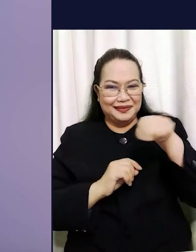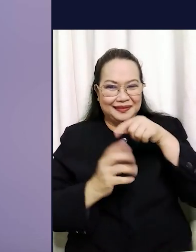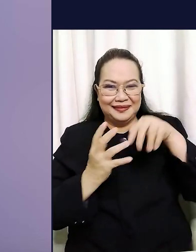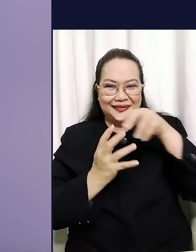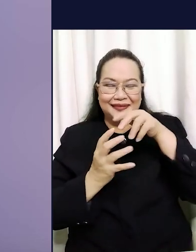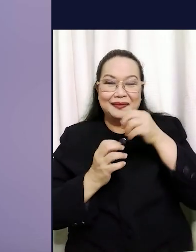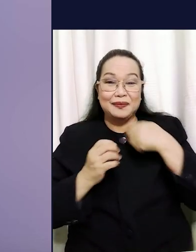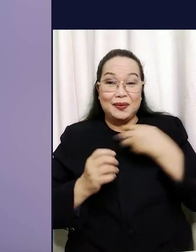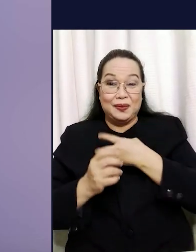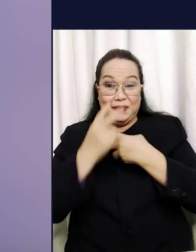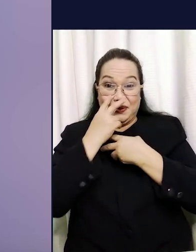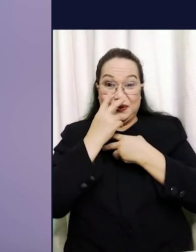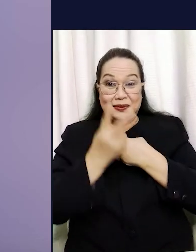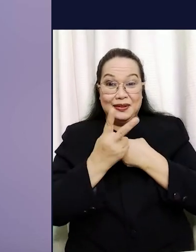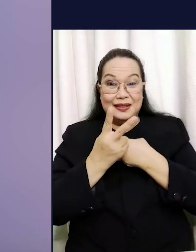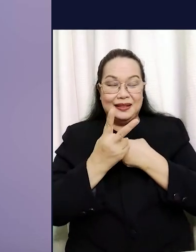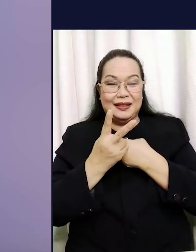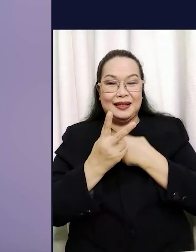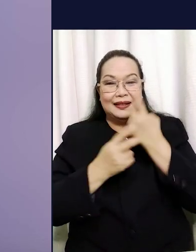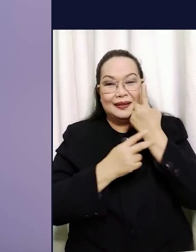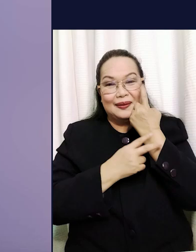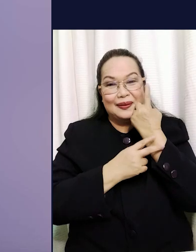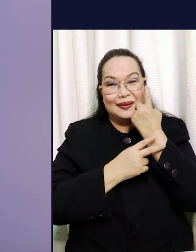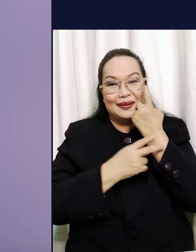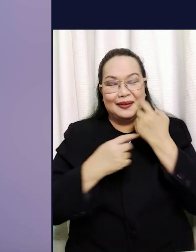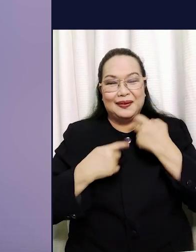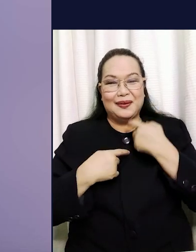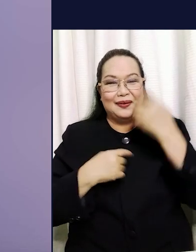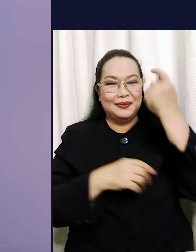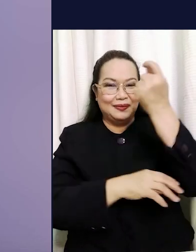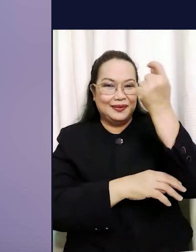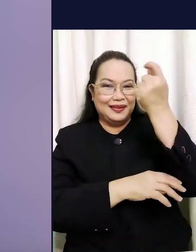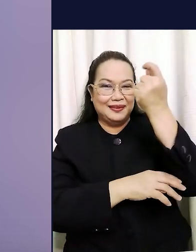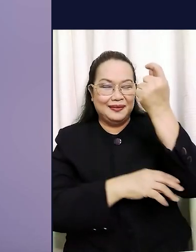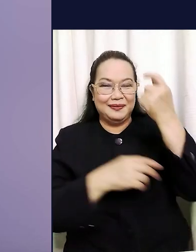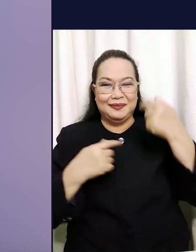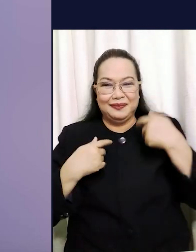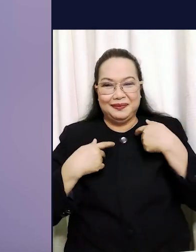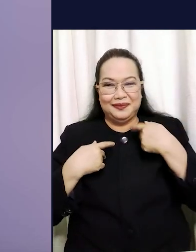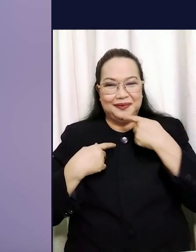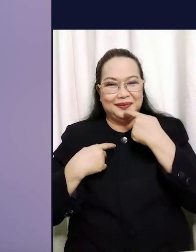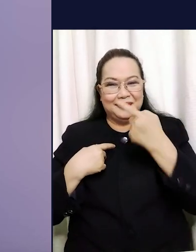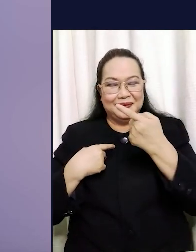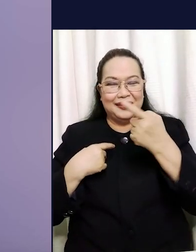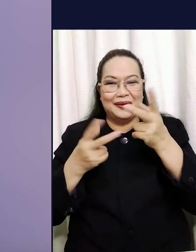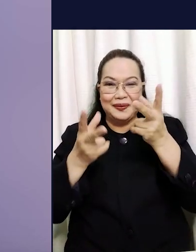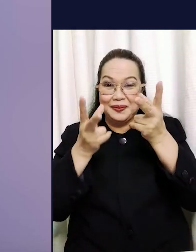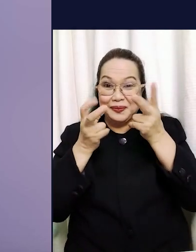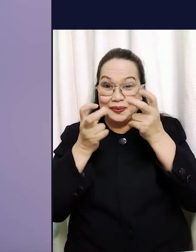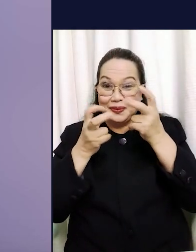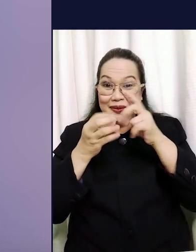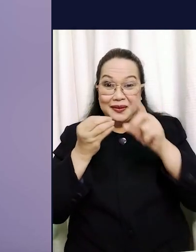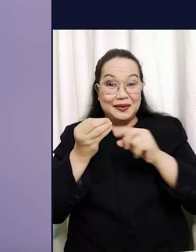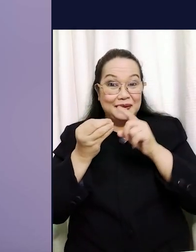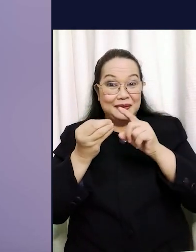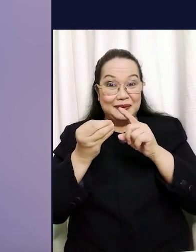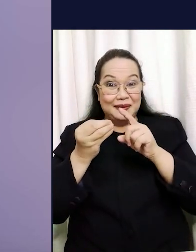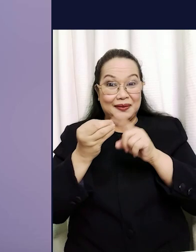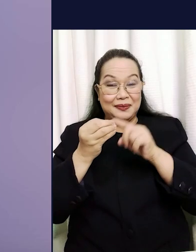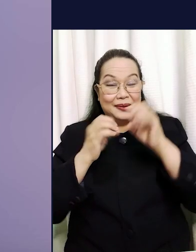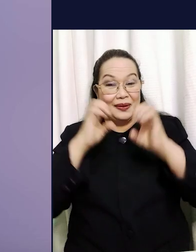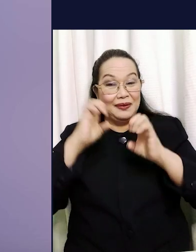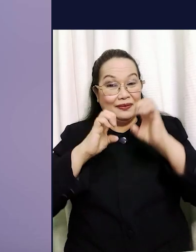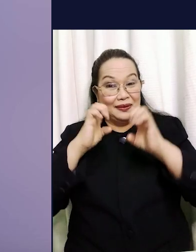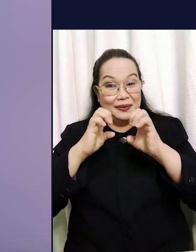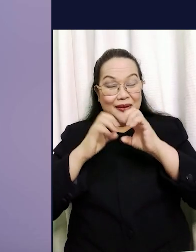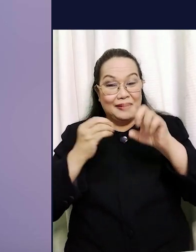natin tungkol dun sa kanilang evaluation, sa kanilang mga pag-ibig sa isa't isa. Ang mga pag-ibig na ito ay reflections